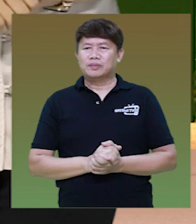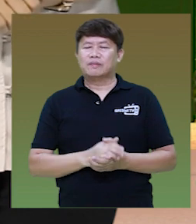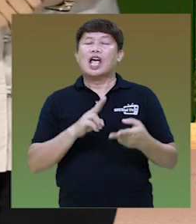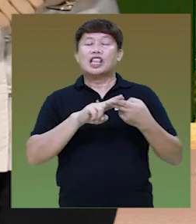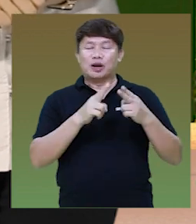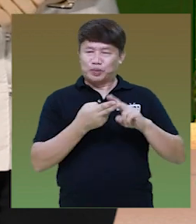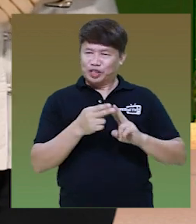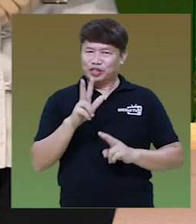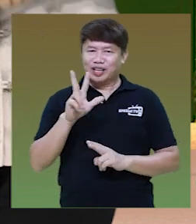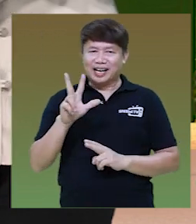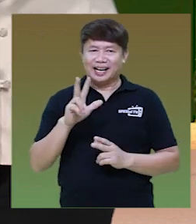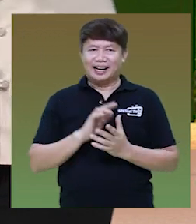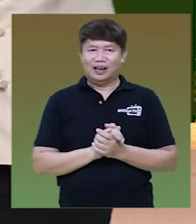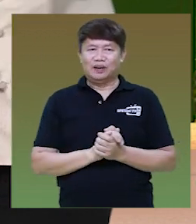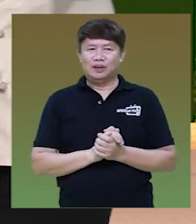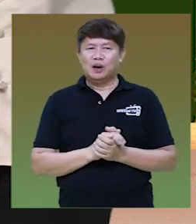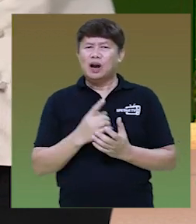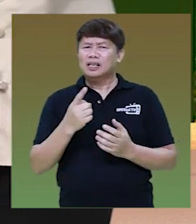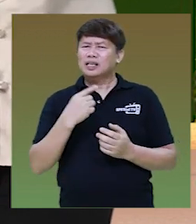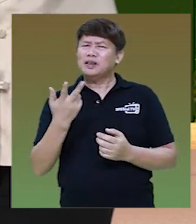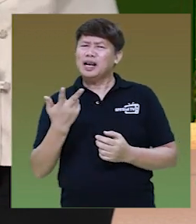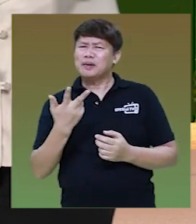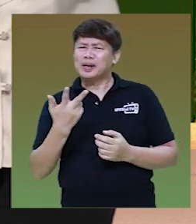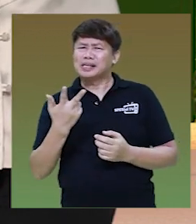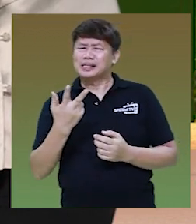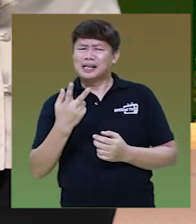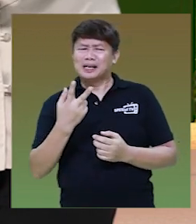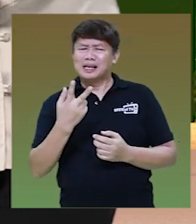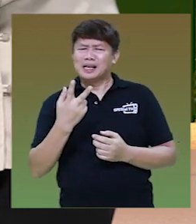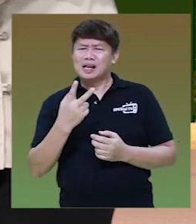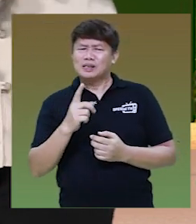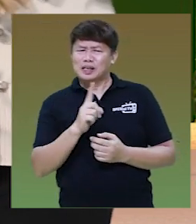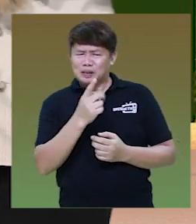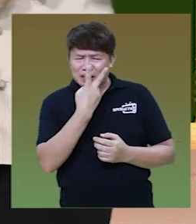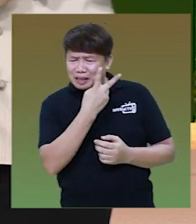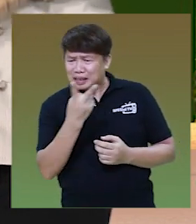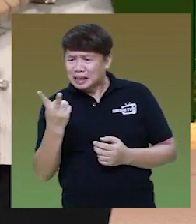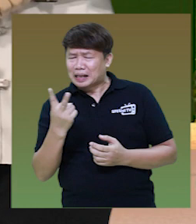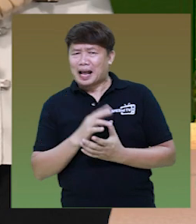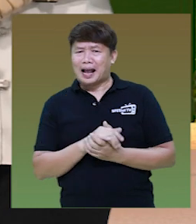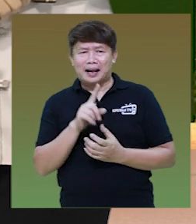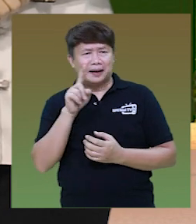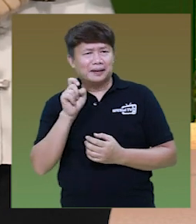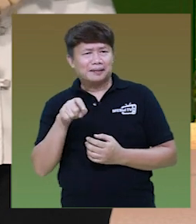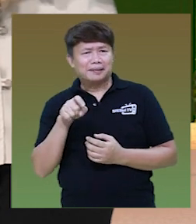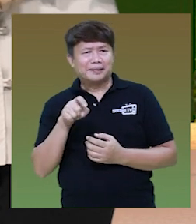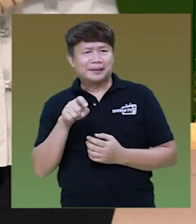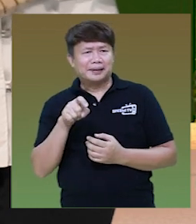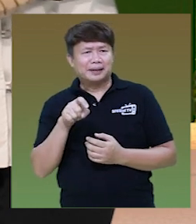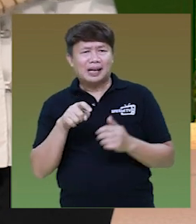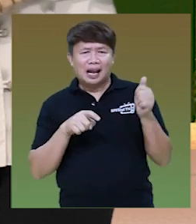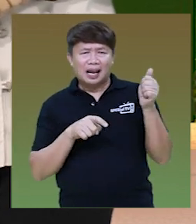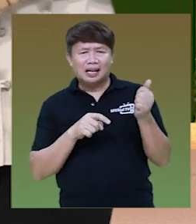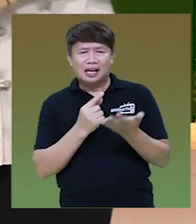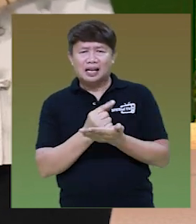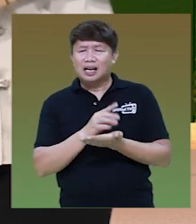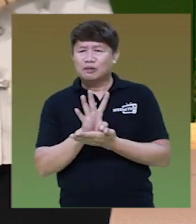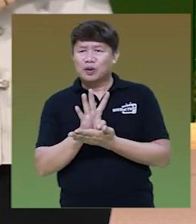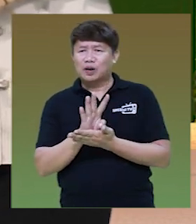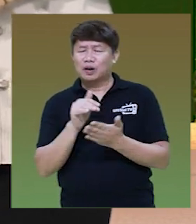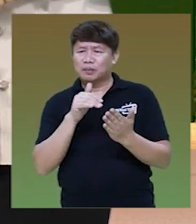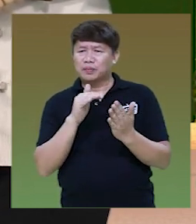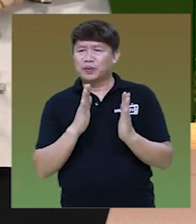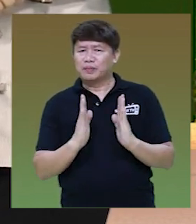Number 3. Who were amazed at what they saw? A. The grade 4